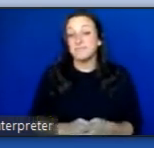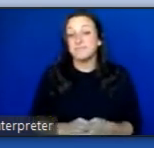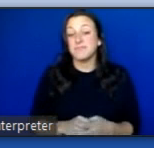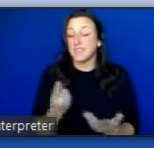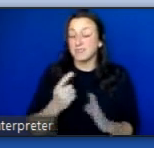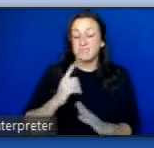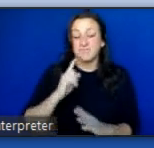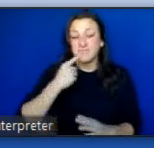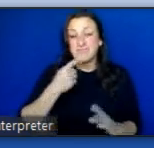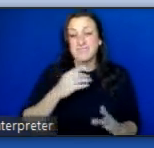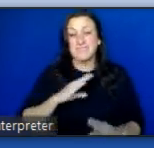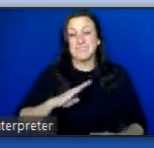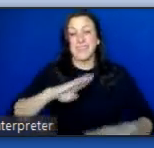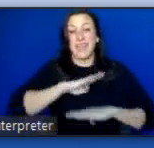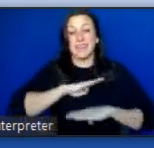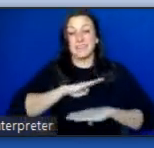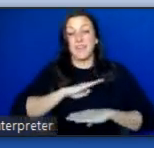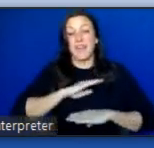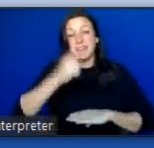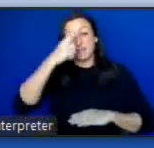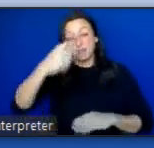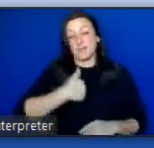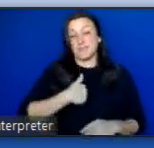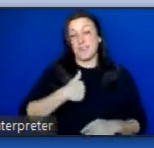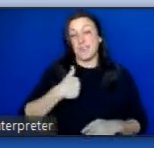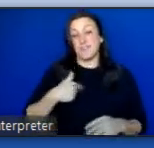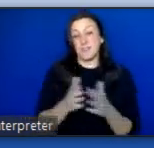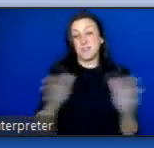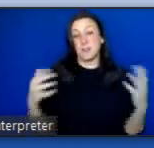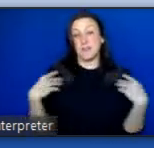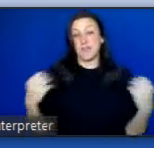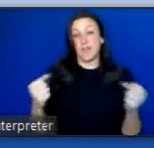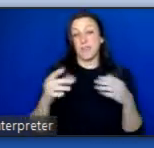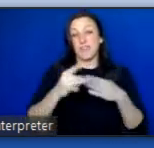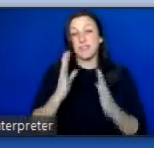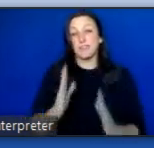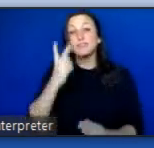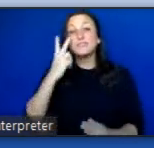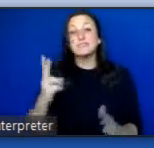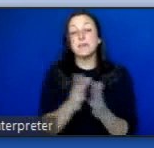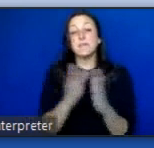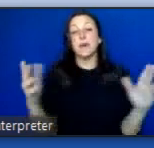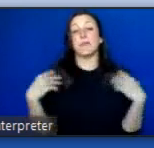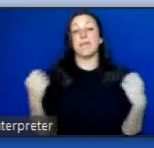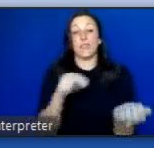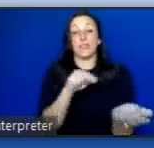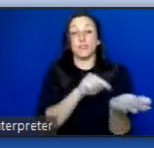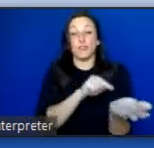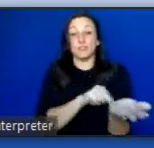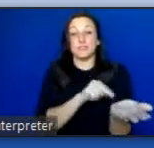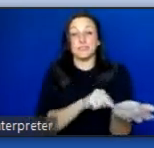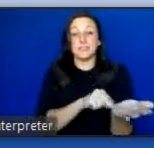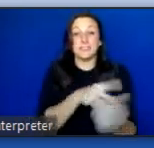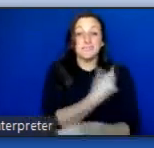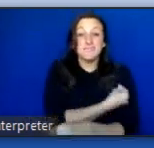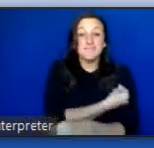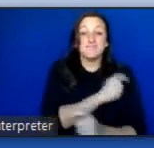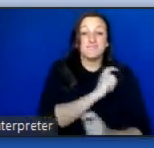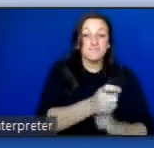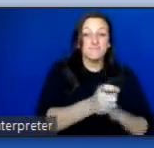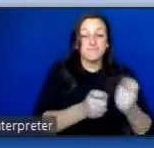satisfying as a public health leader to see our public health nurses providing vaccines to